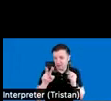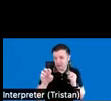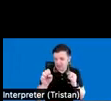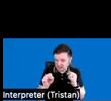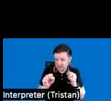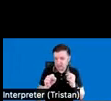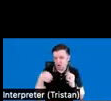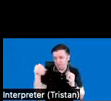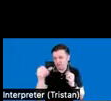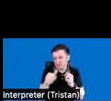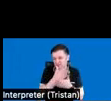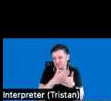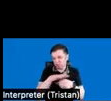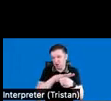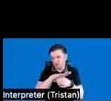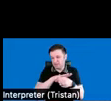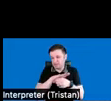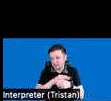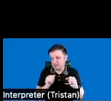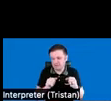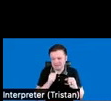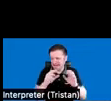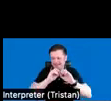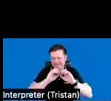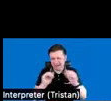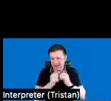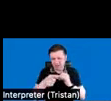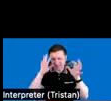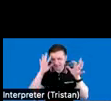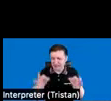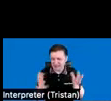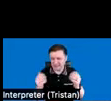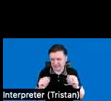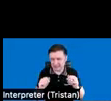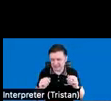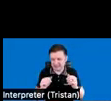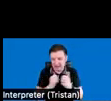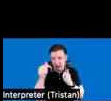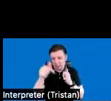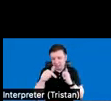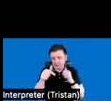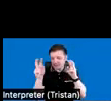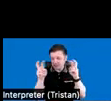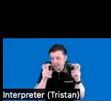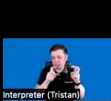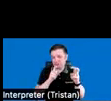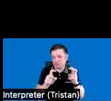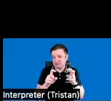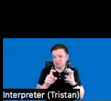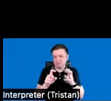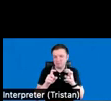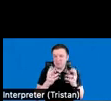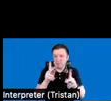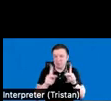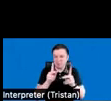funded in some provinces, and it is unclear how this is determined and how this issue excludes many from access and